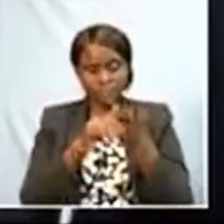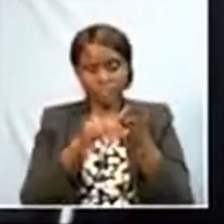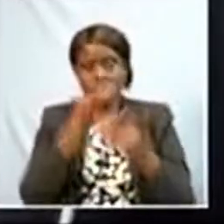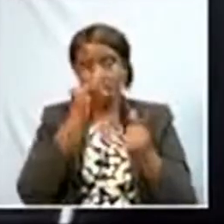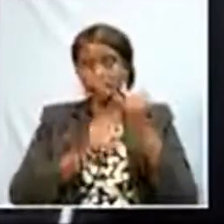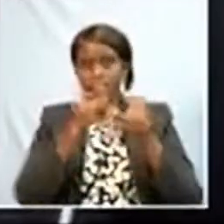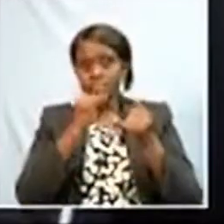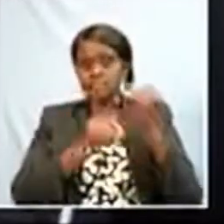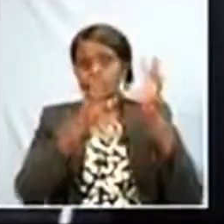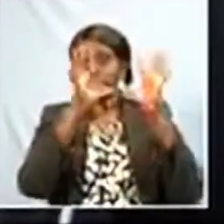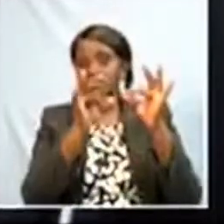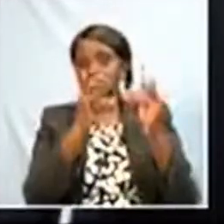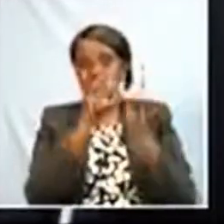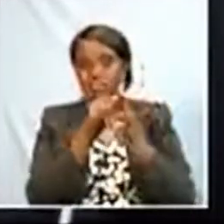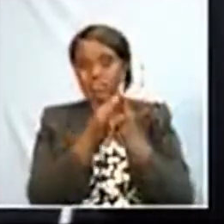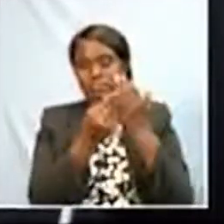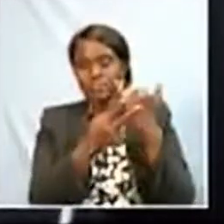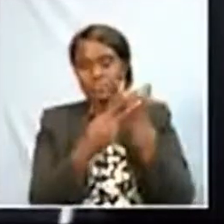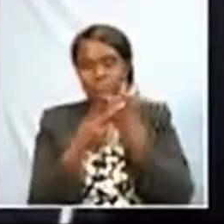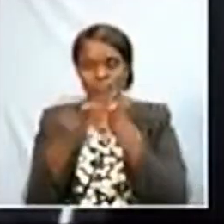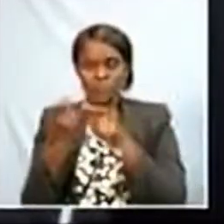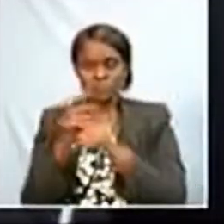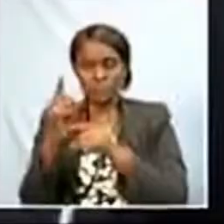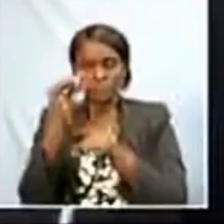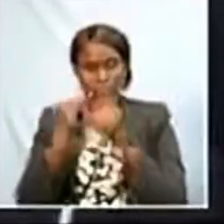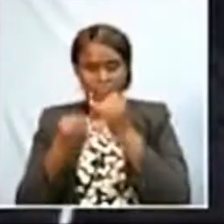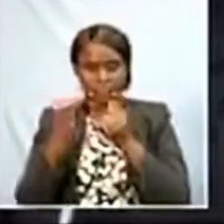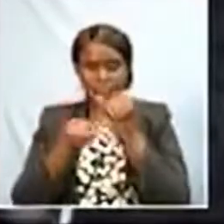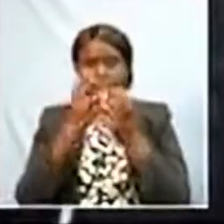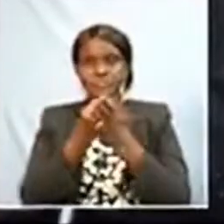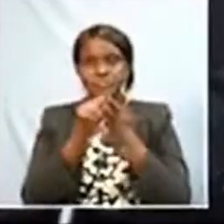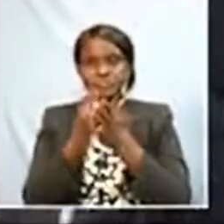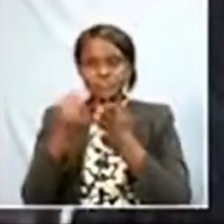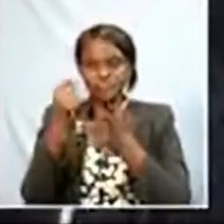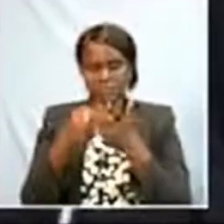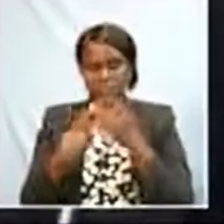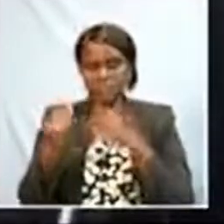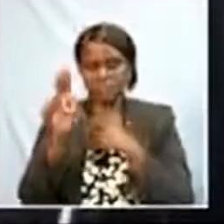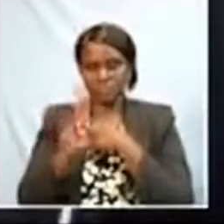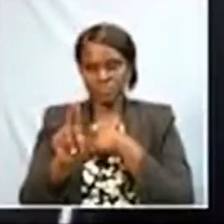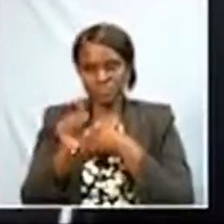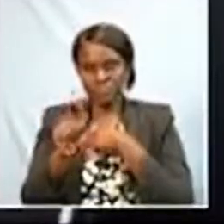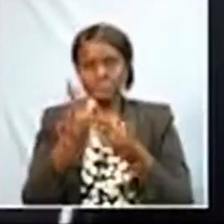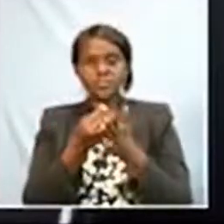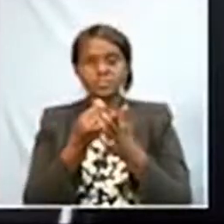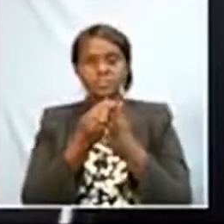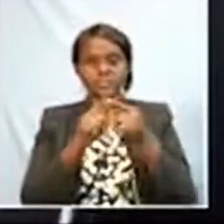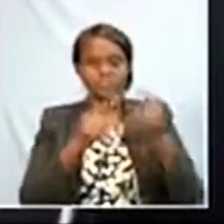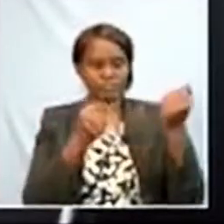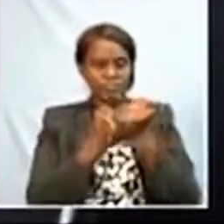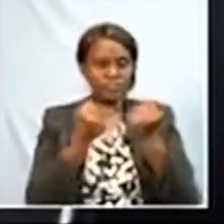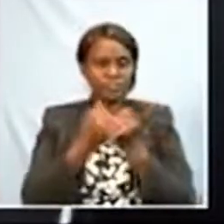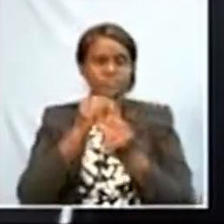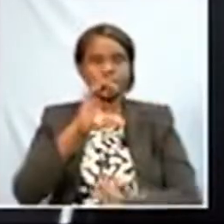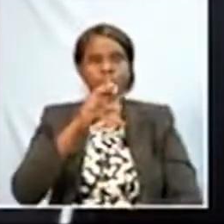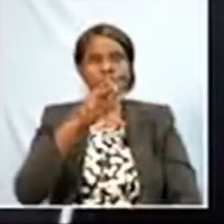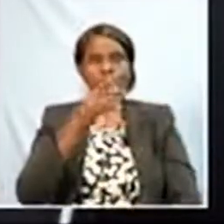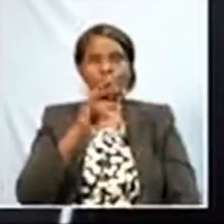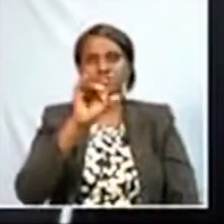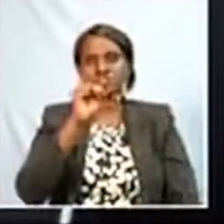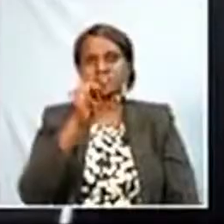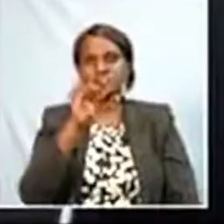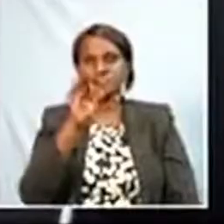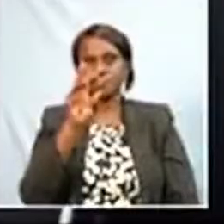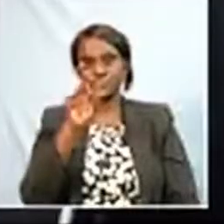final account, the savings from that final account, they used that money to fund Chisafa